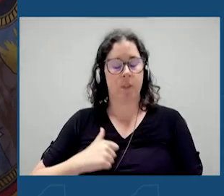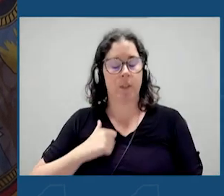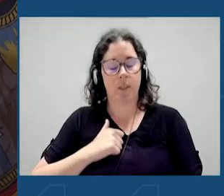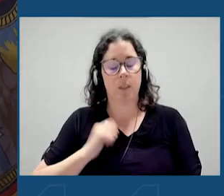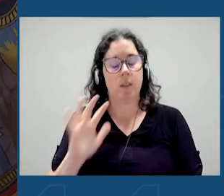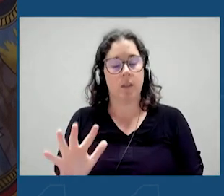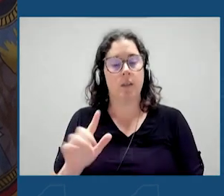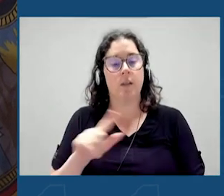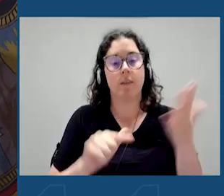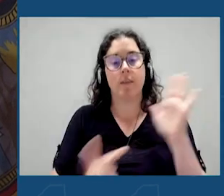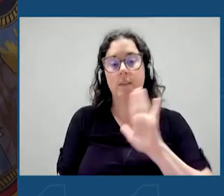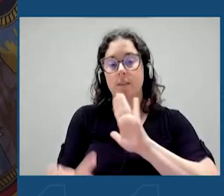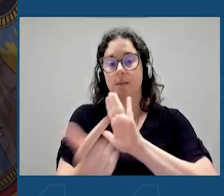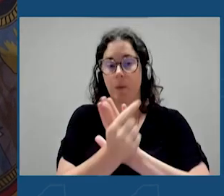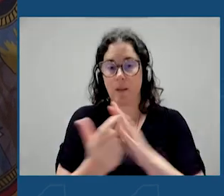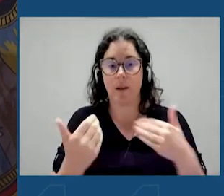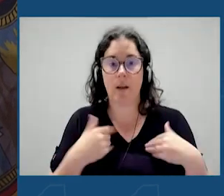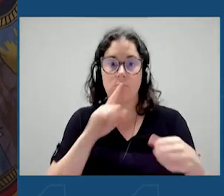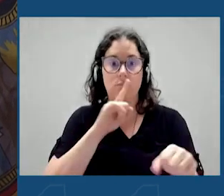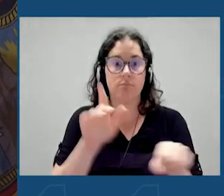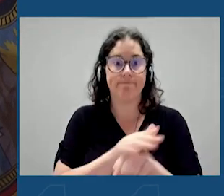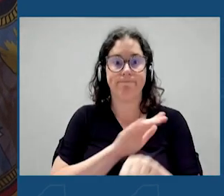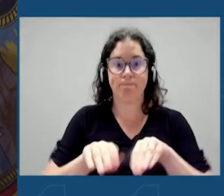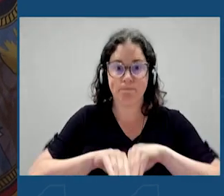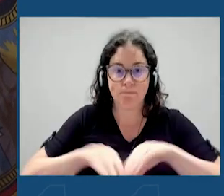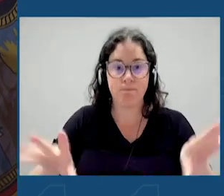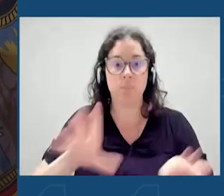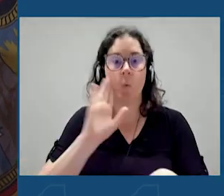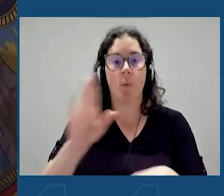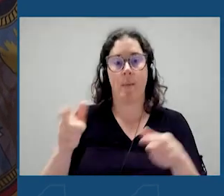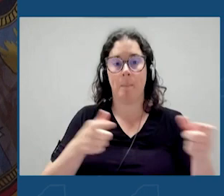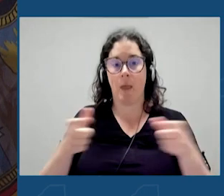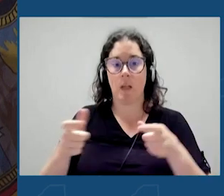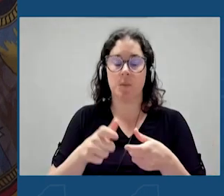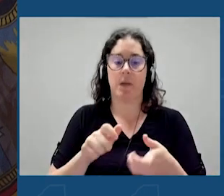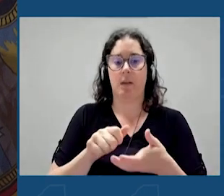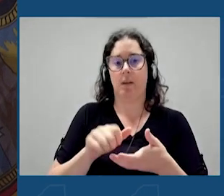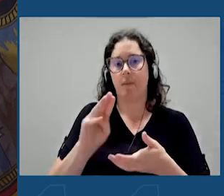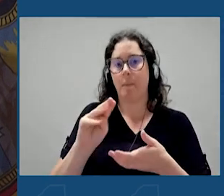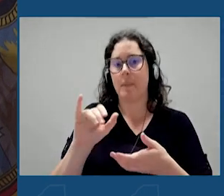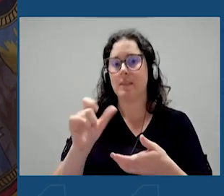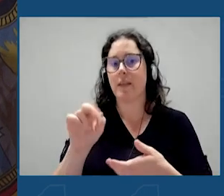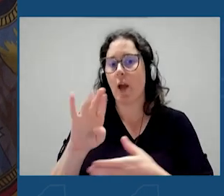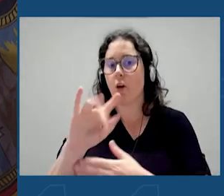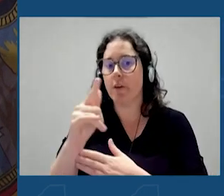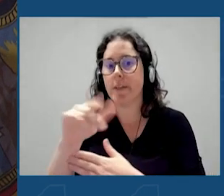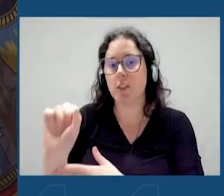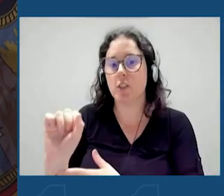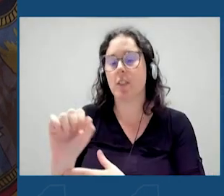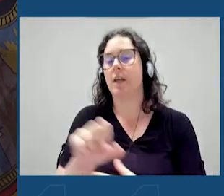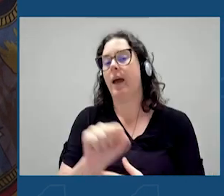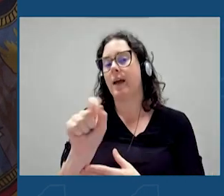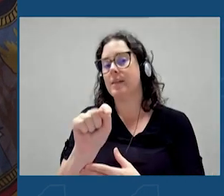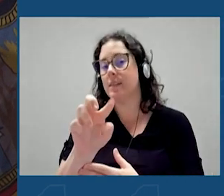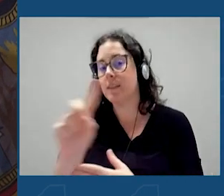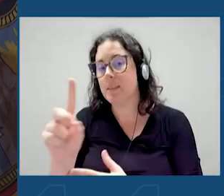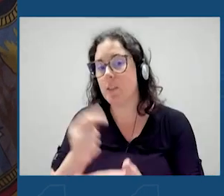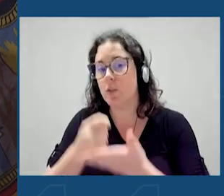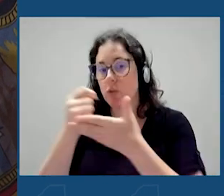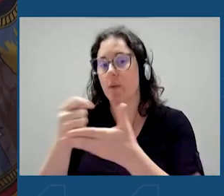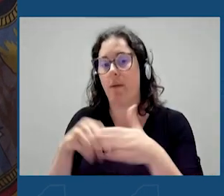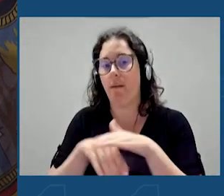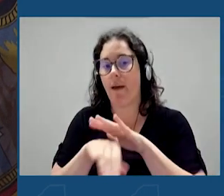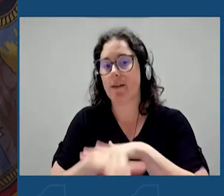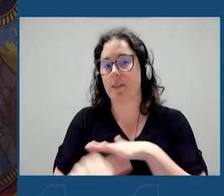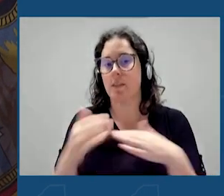These bans have sweeping implications in the management of miscarriages, the treatment of sexually transmitted diseases, and access to